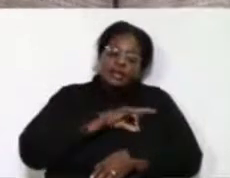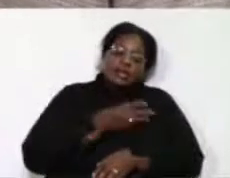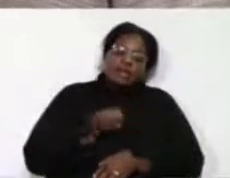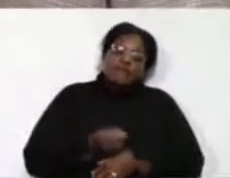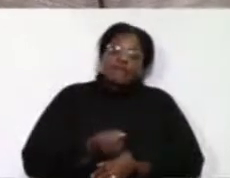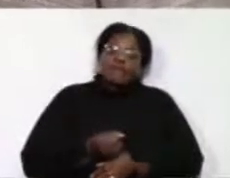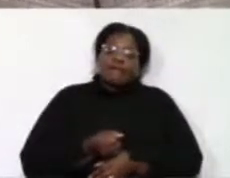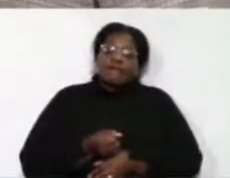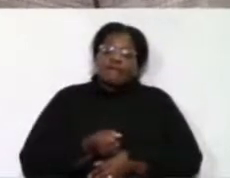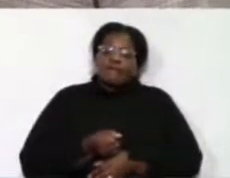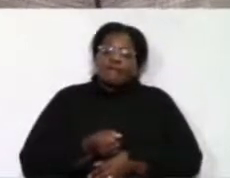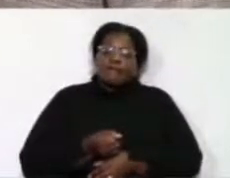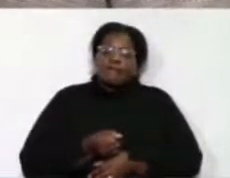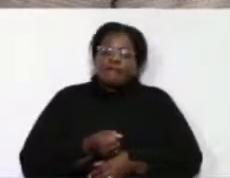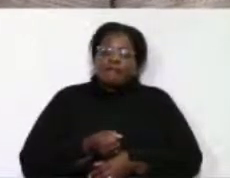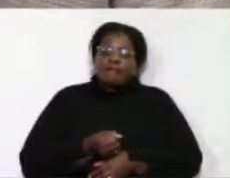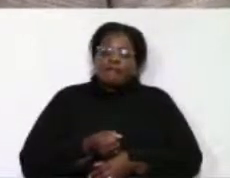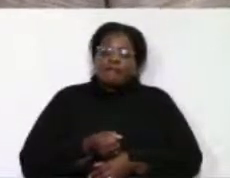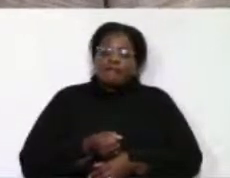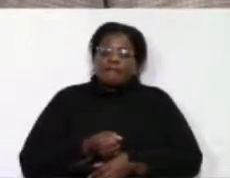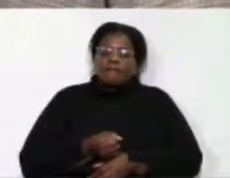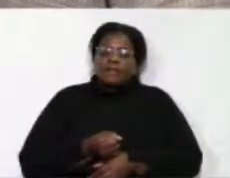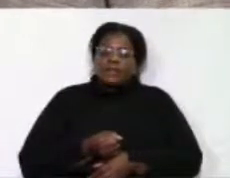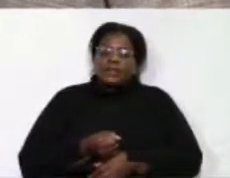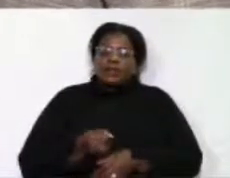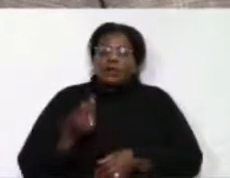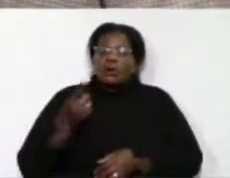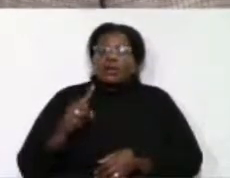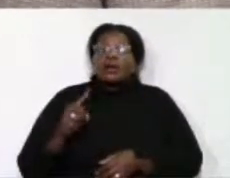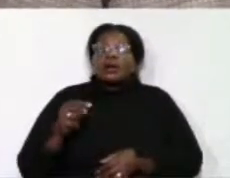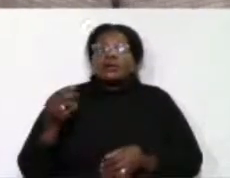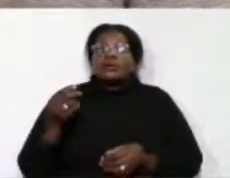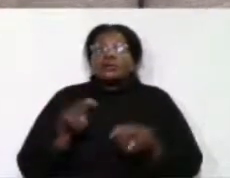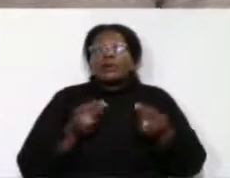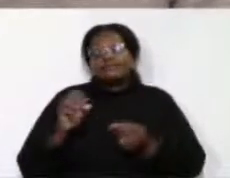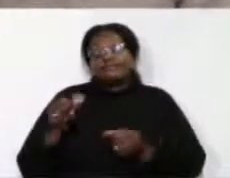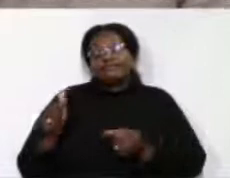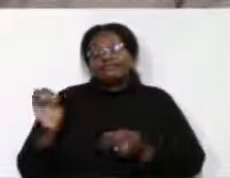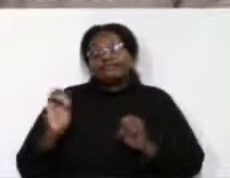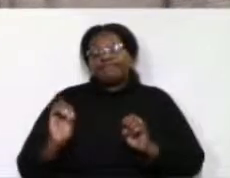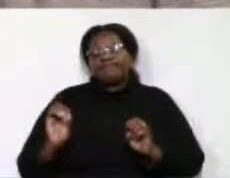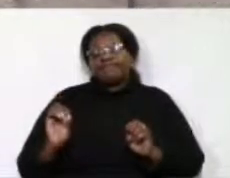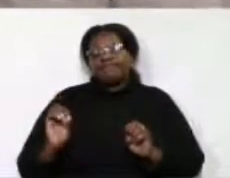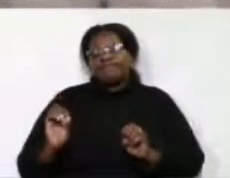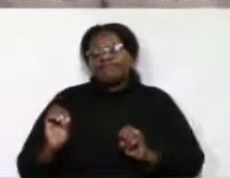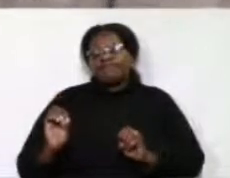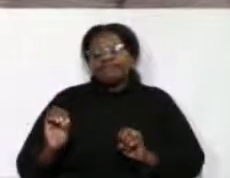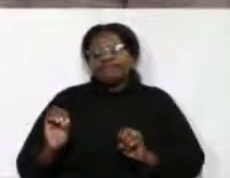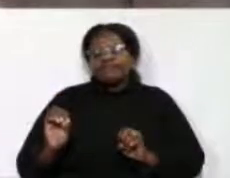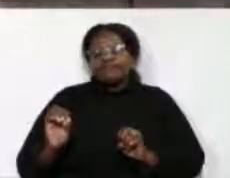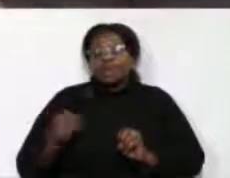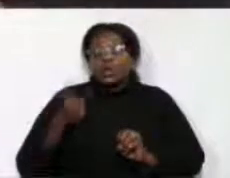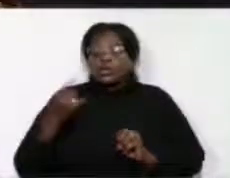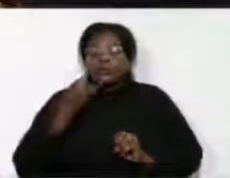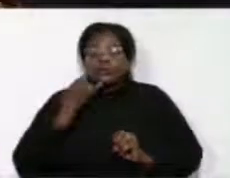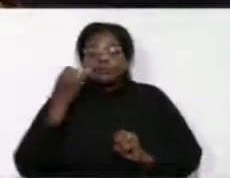So don't go running buying your BMW with that, because that's your business's money. Business money, yeah. Just to inform our